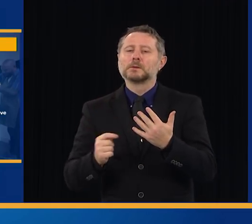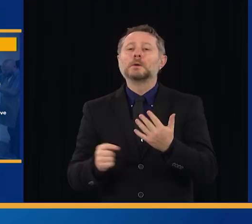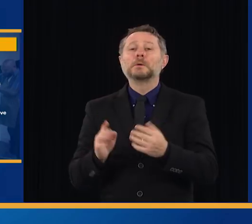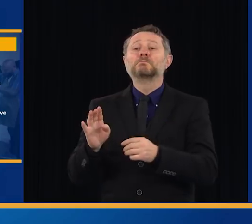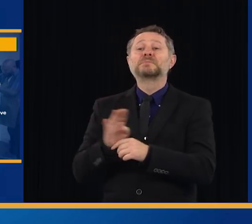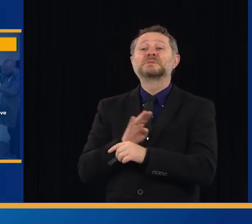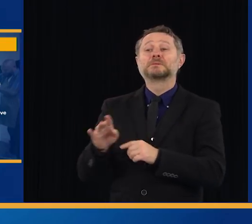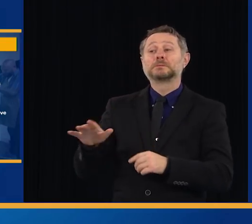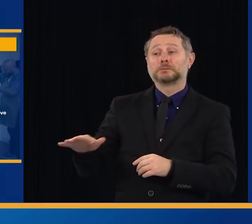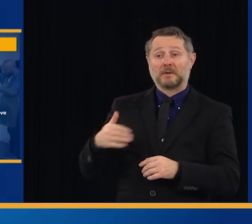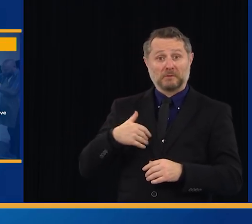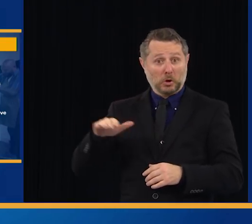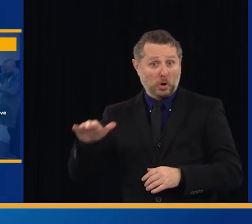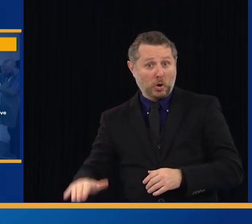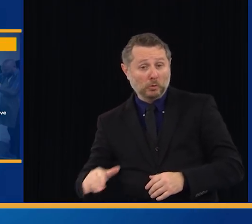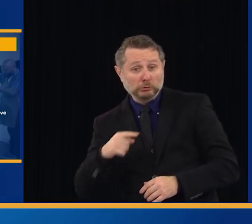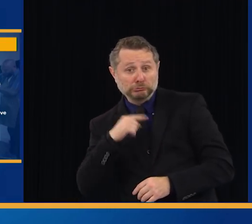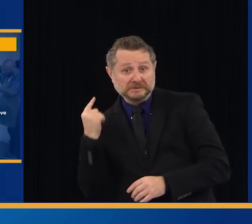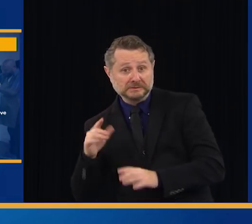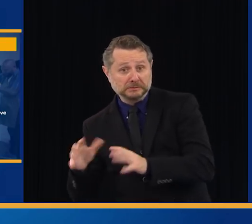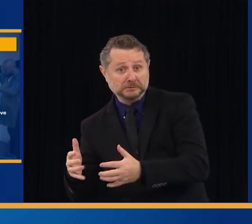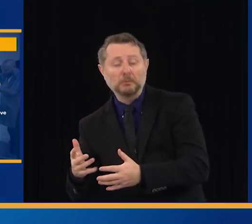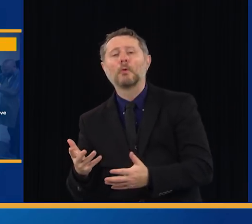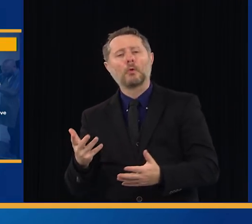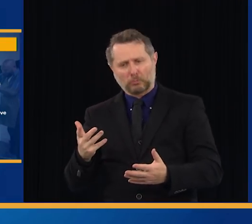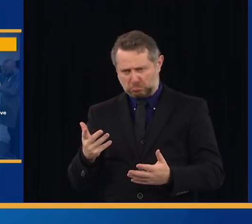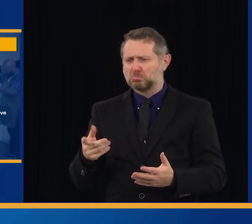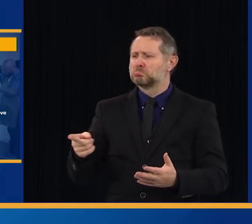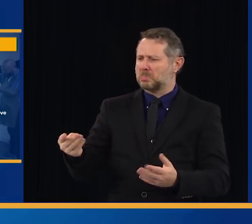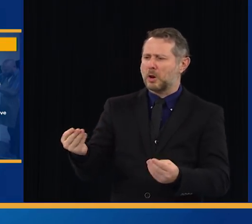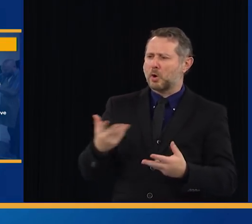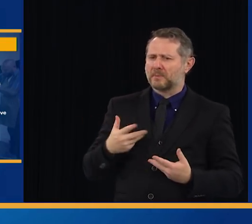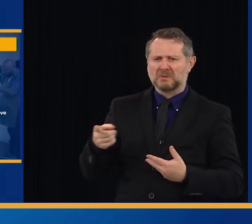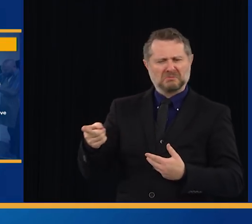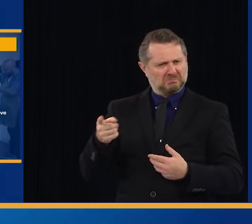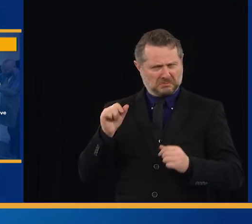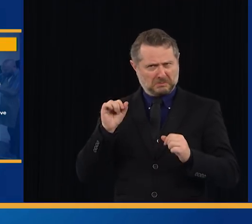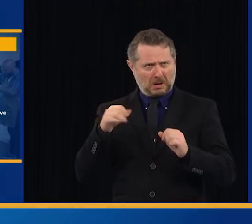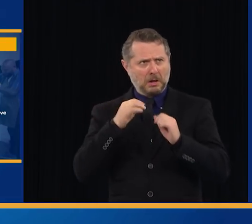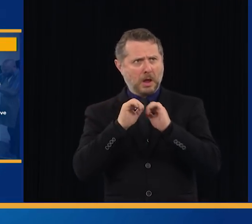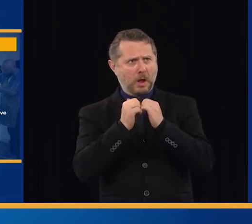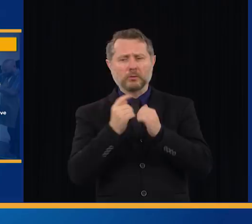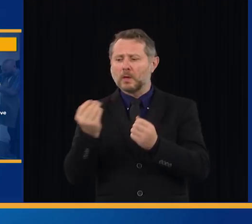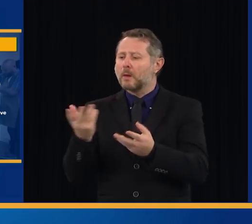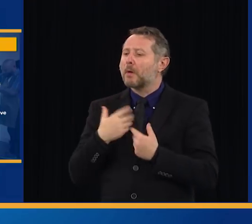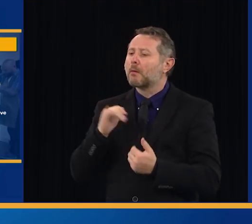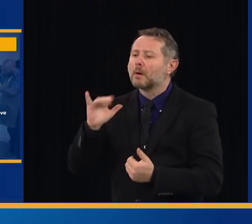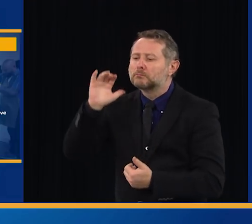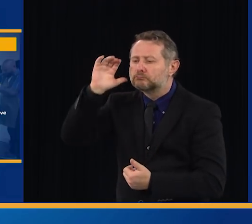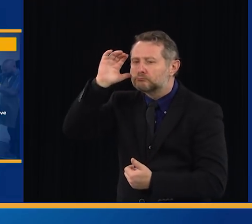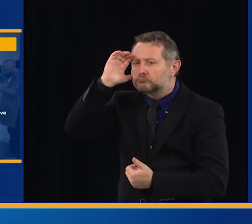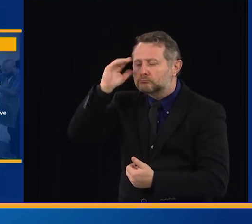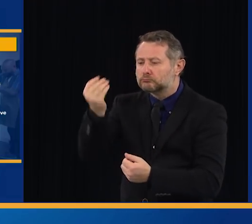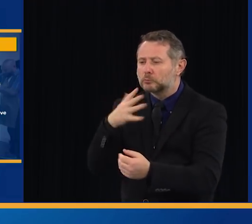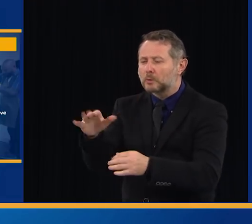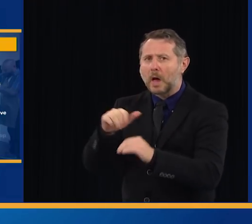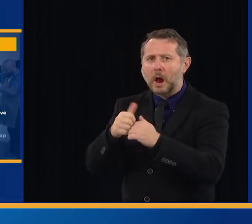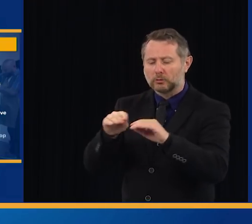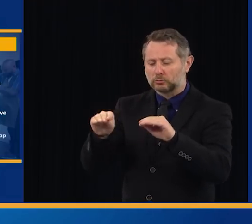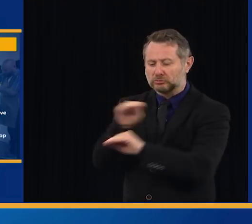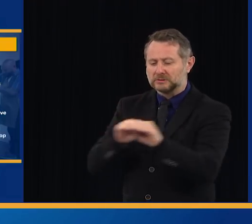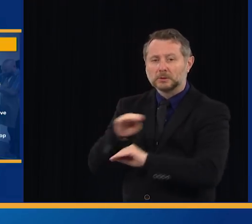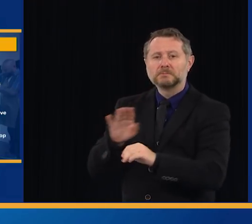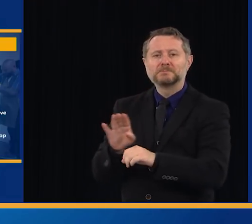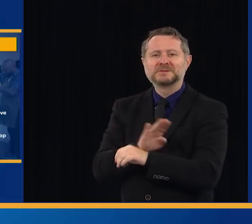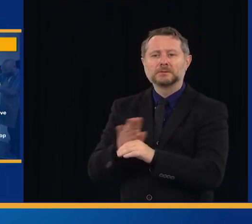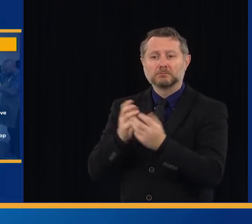risk, tell us how you intend to organize and conduct your business. And can you do it in a